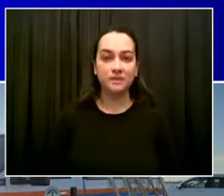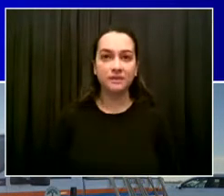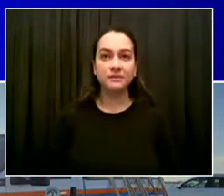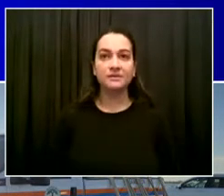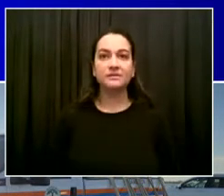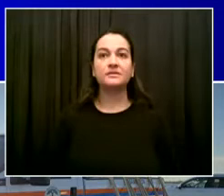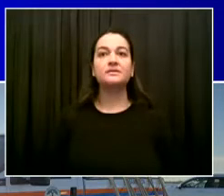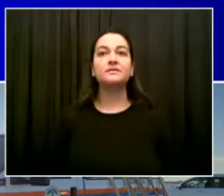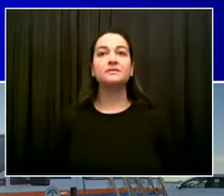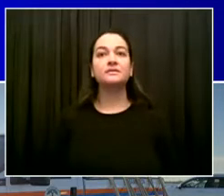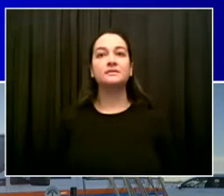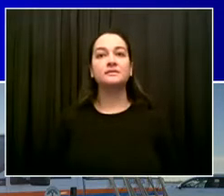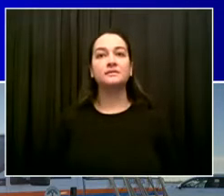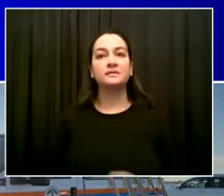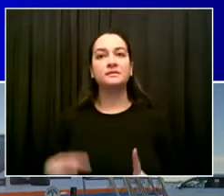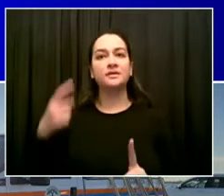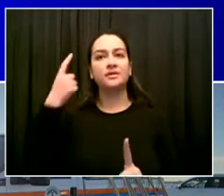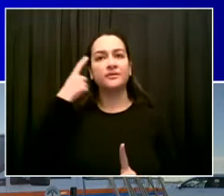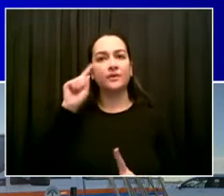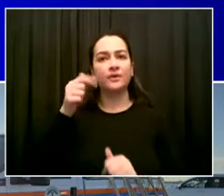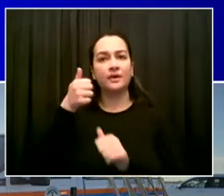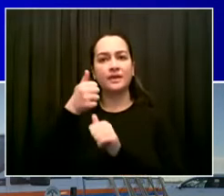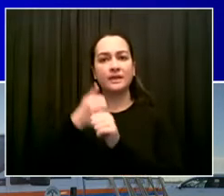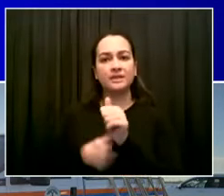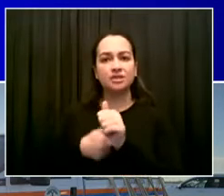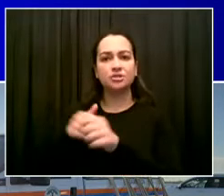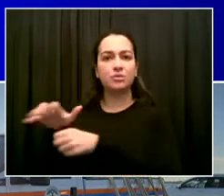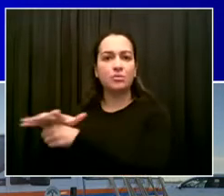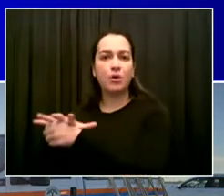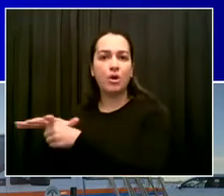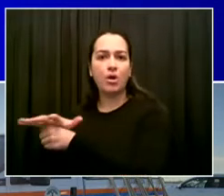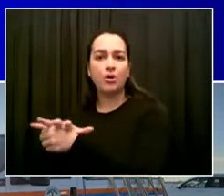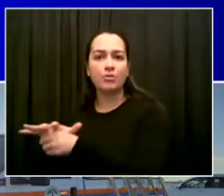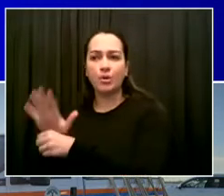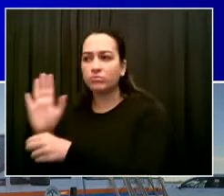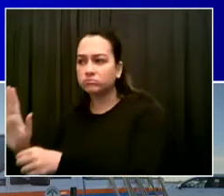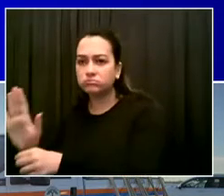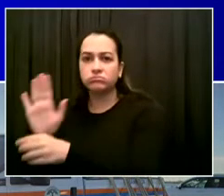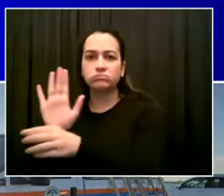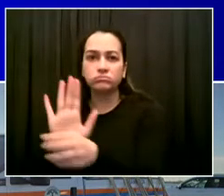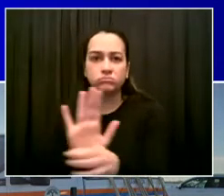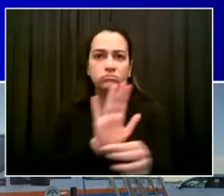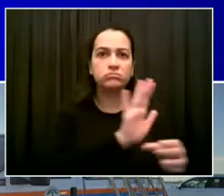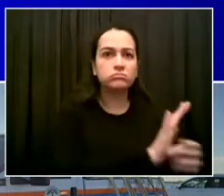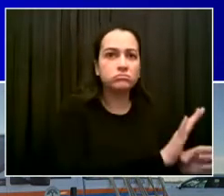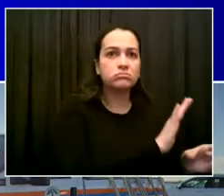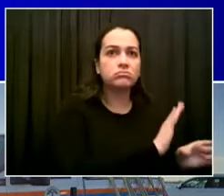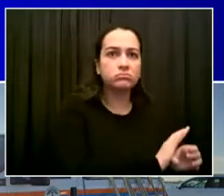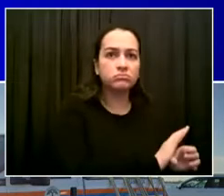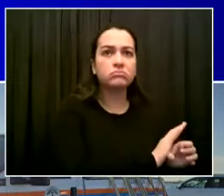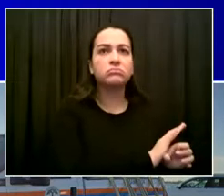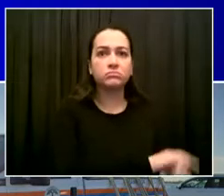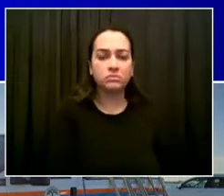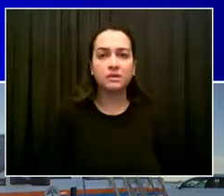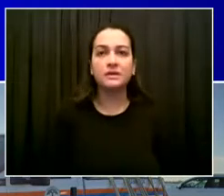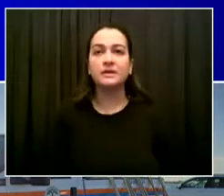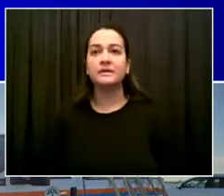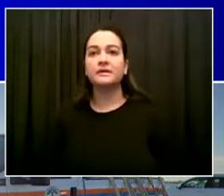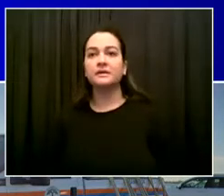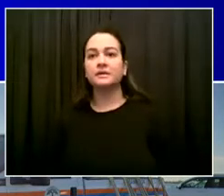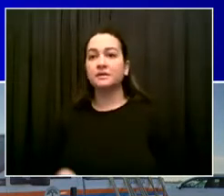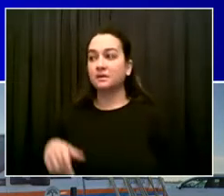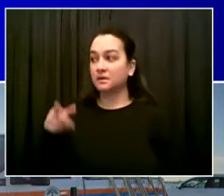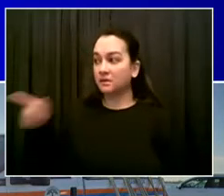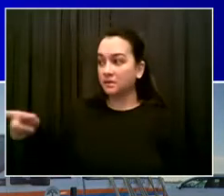dumping, and other eyesore conditions that we've seen as we've progressed through the pandemic. This new resource, this new